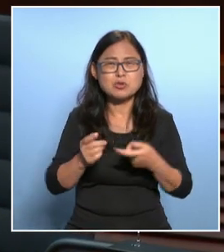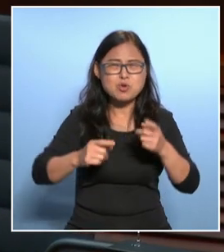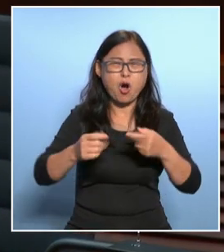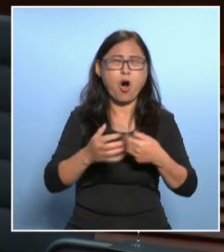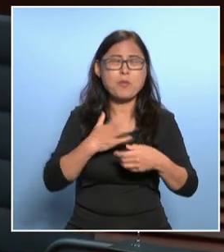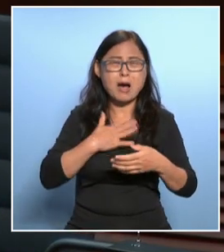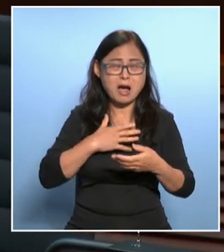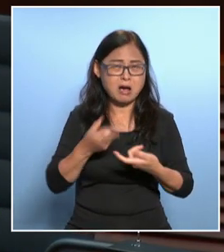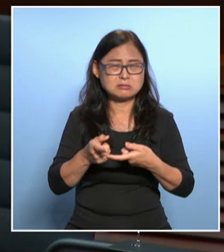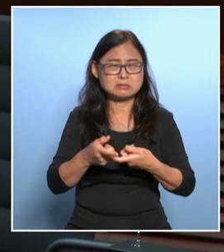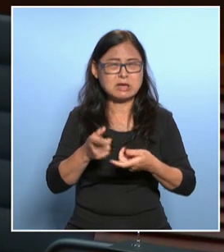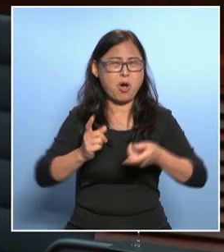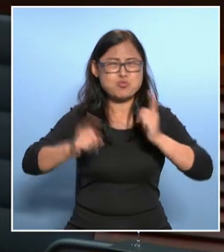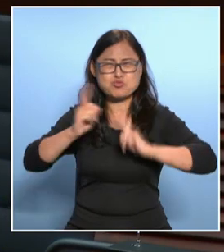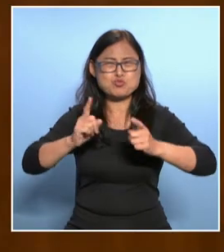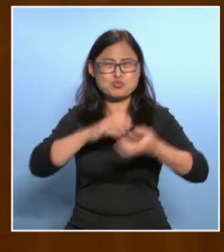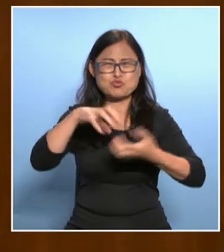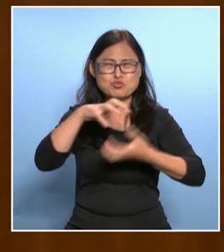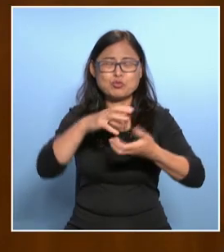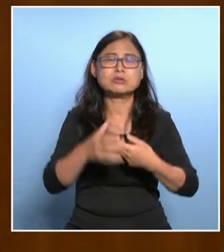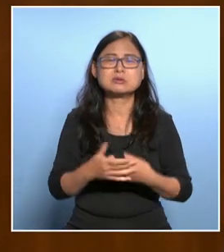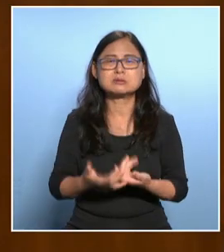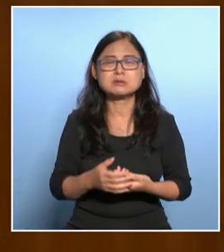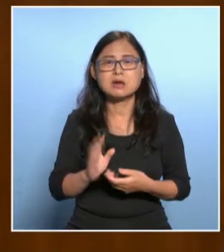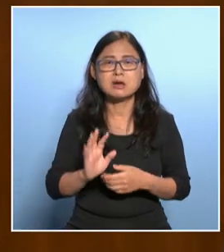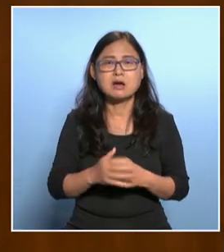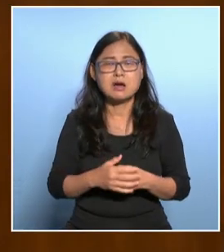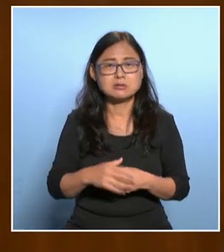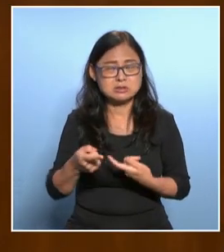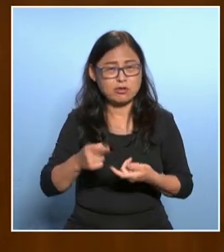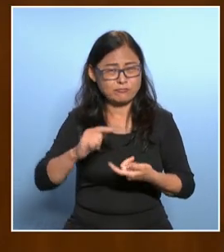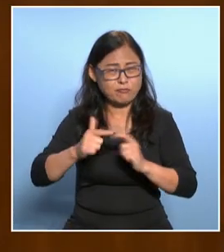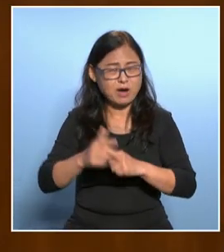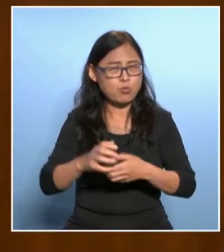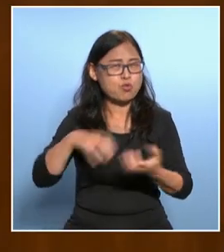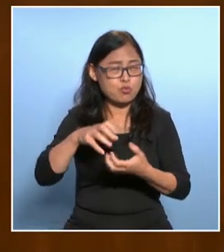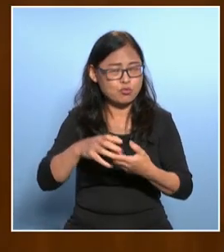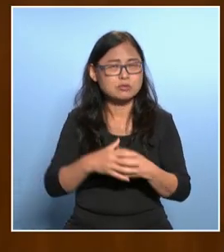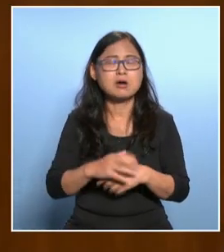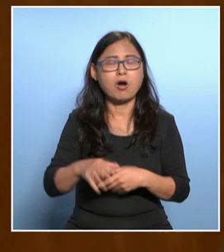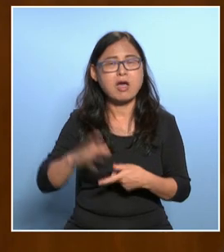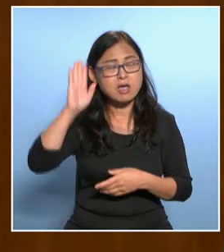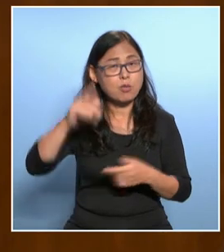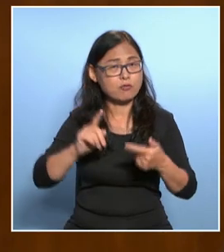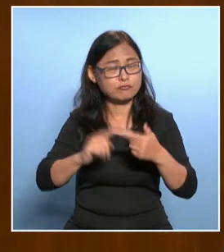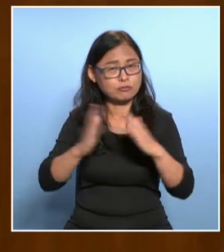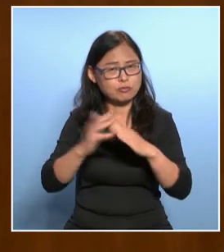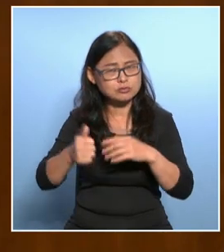I worry that there may be cautious making of AMD, but there will be random revoking of the AMDs.